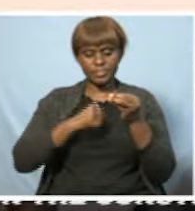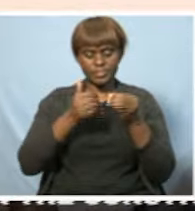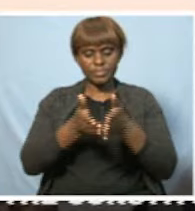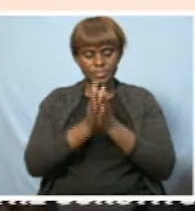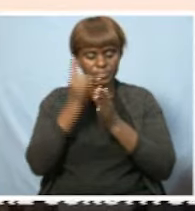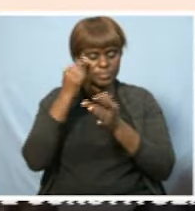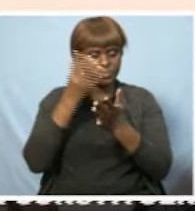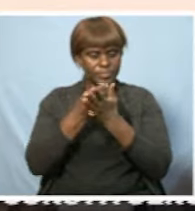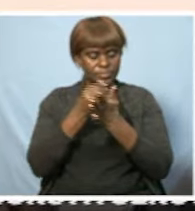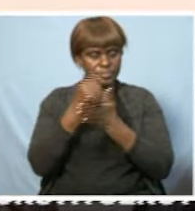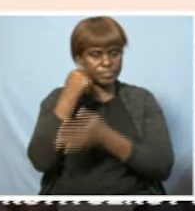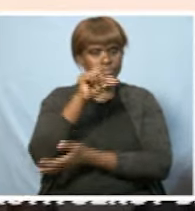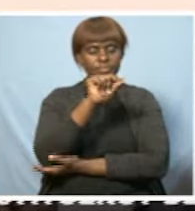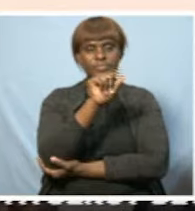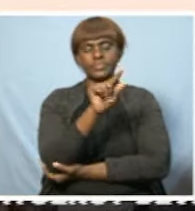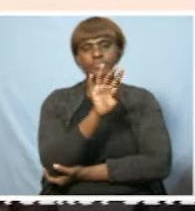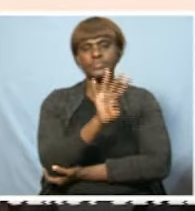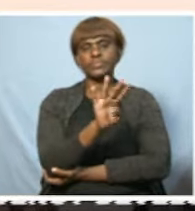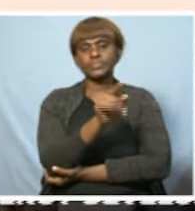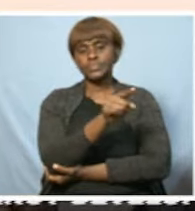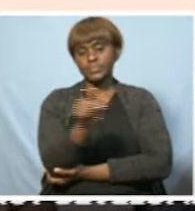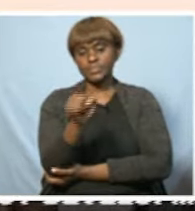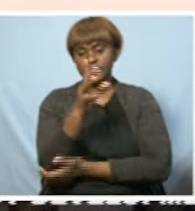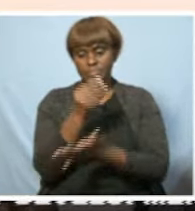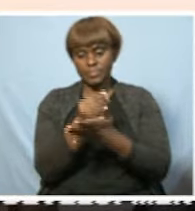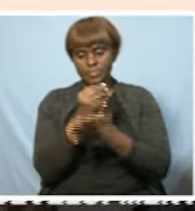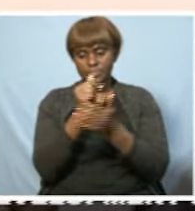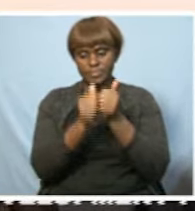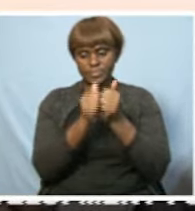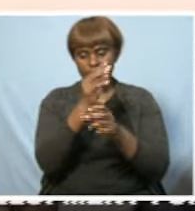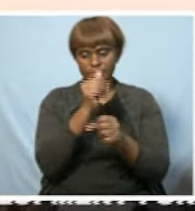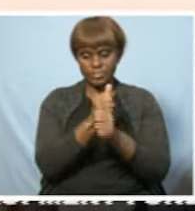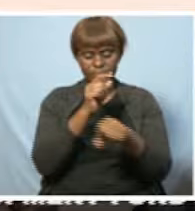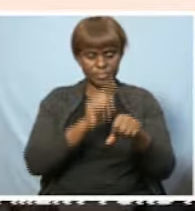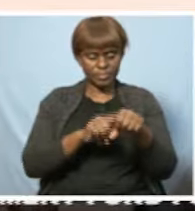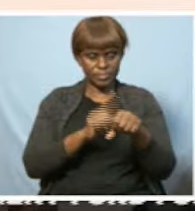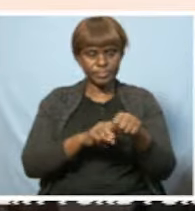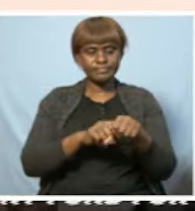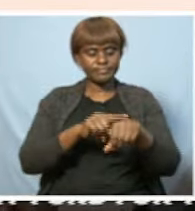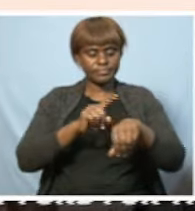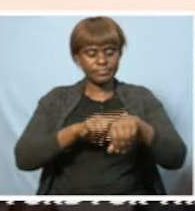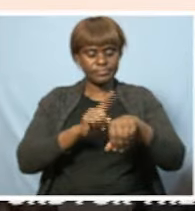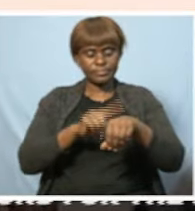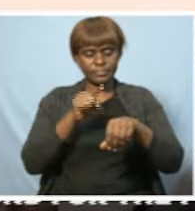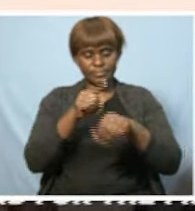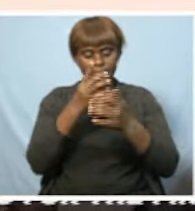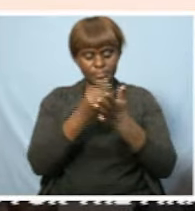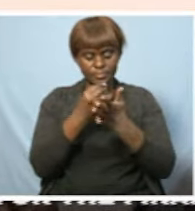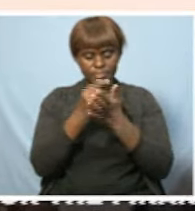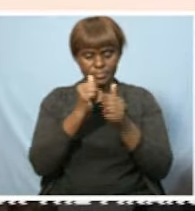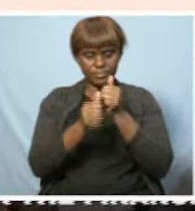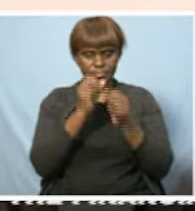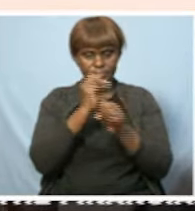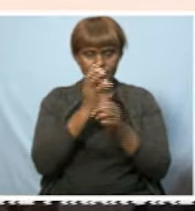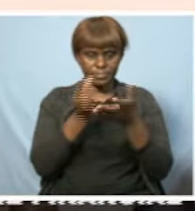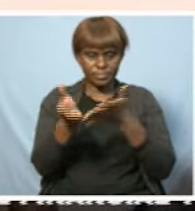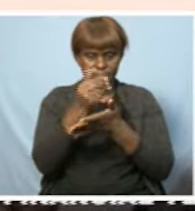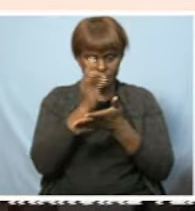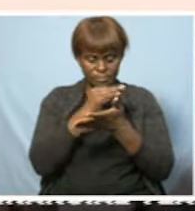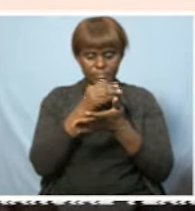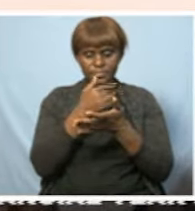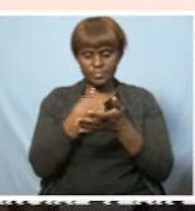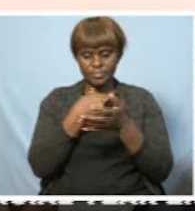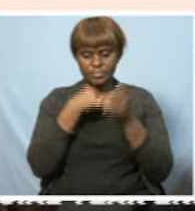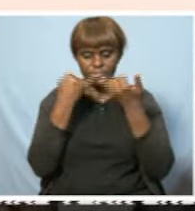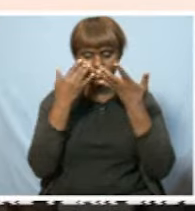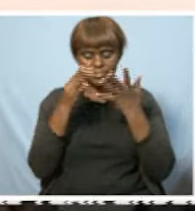for 2024. Most of the funds which we had received during the said period were funds which had already been mopped. I should mention, Chair,